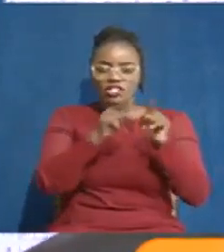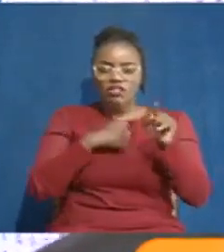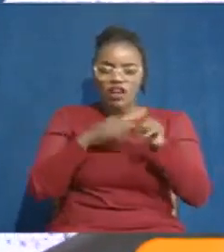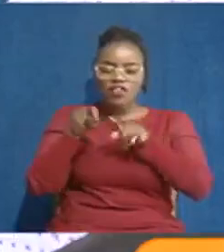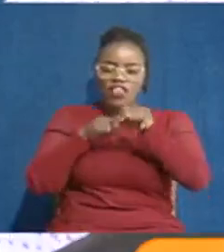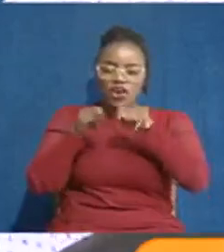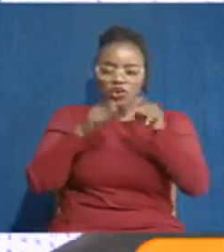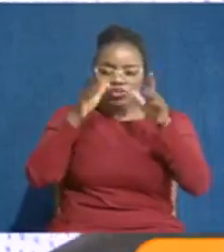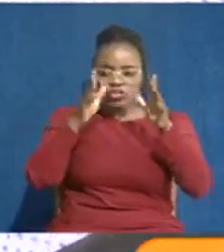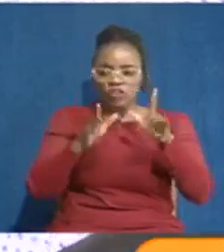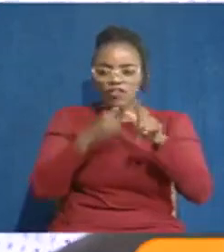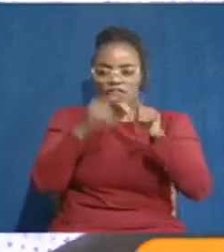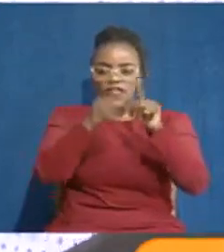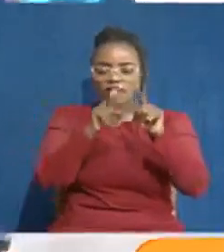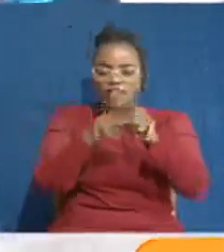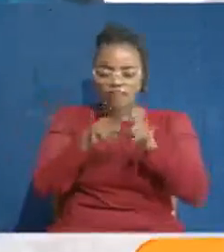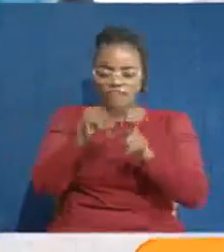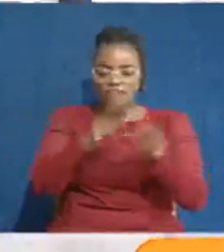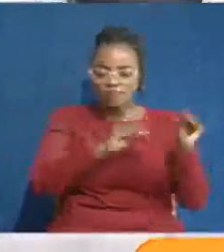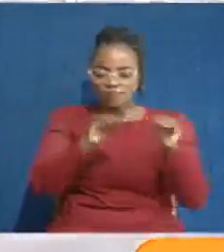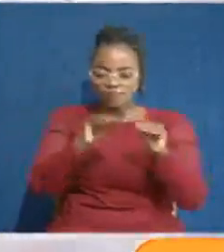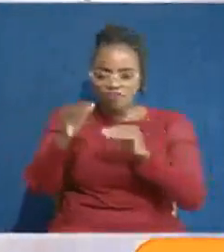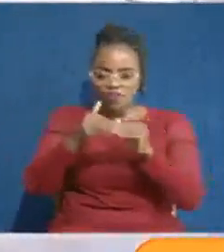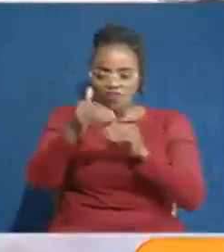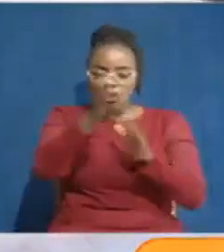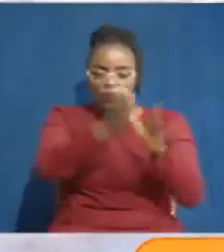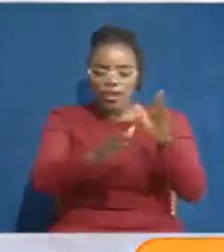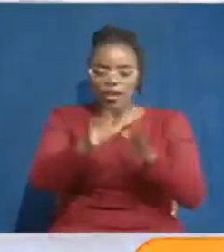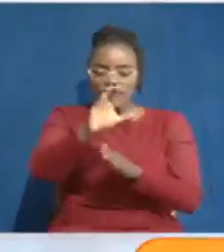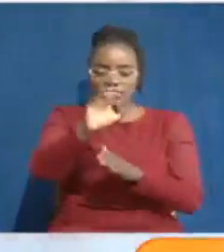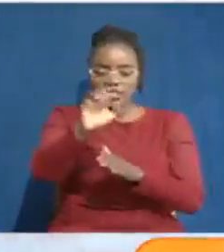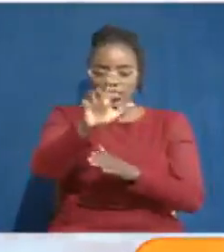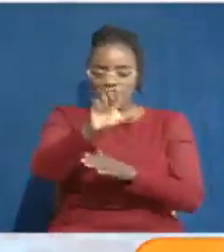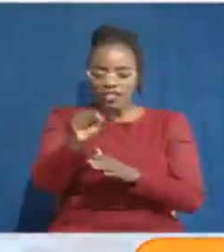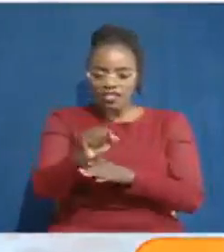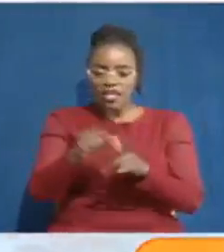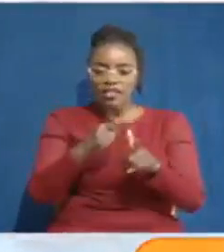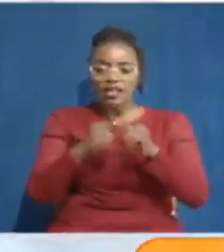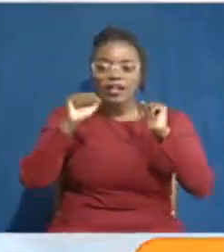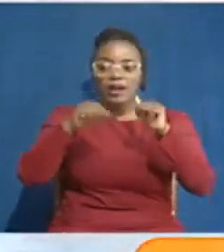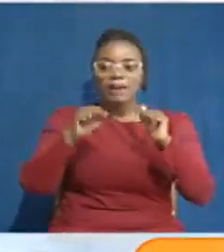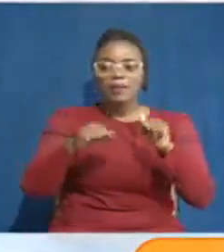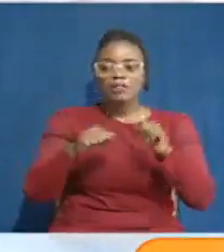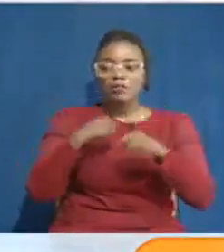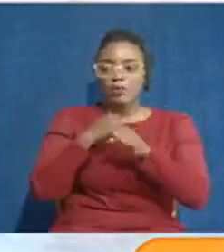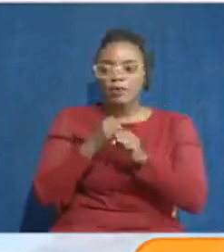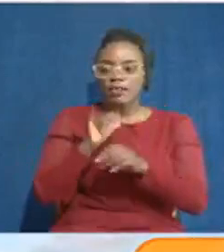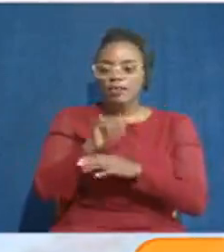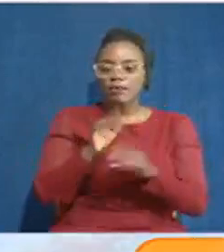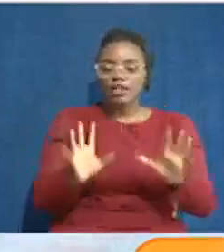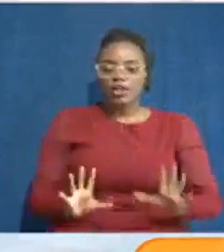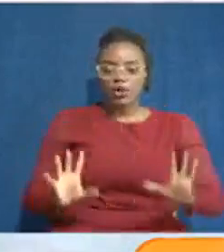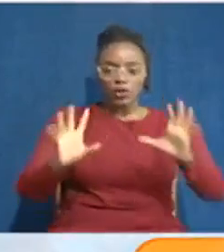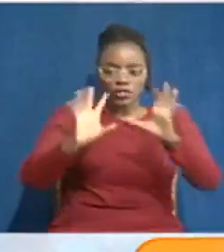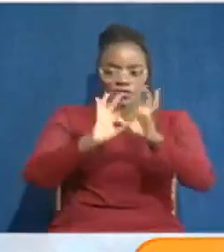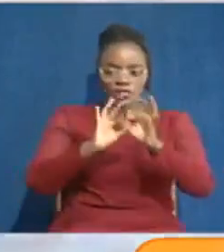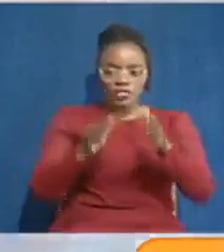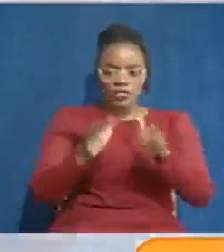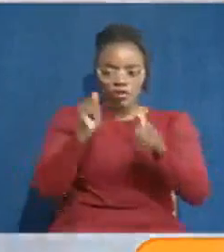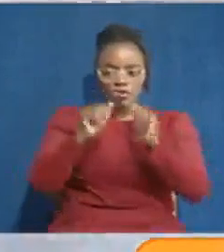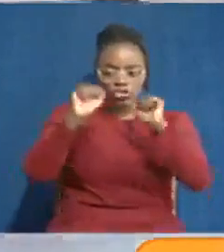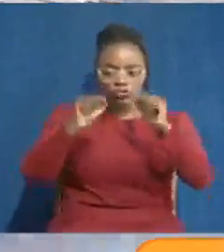controller. It's now like the accelerator. So we arrange the cells, and then we are able to spot weld them, connect them in a way that